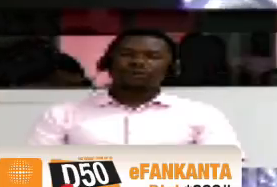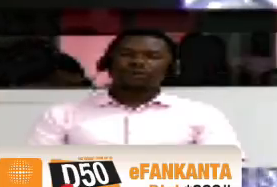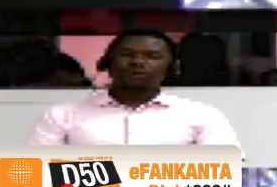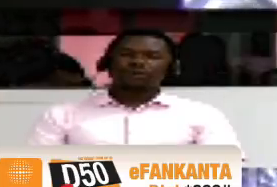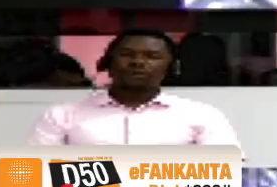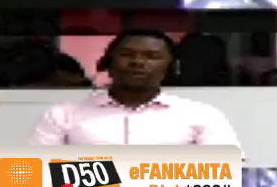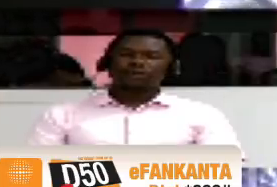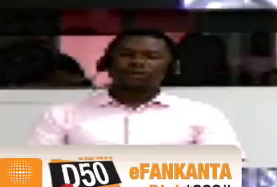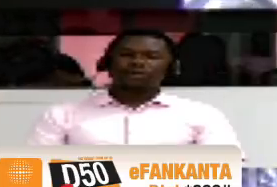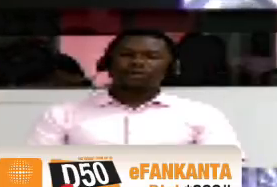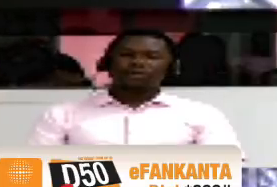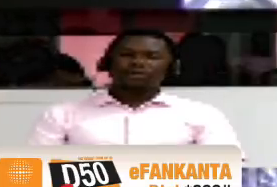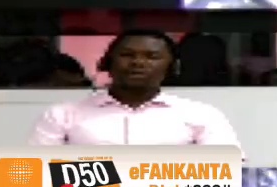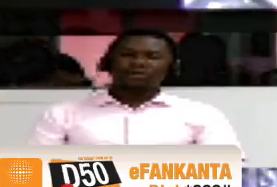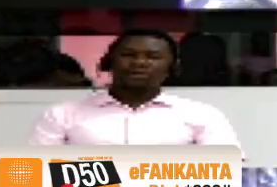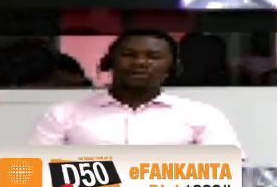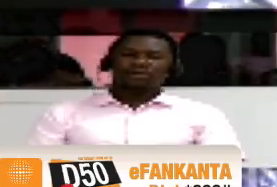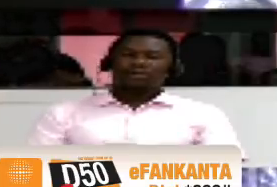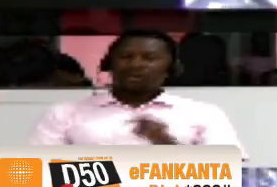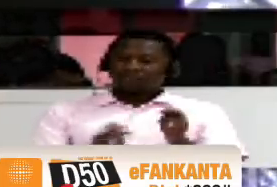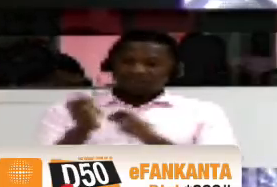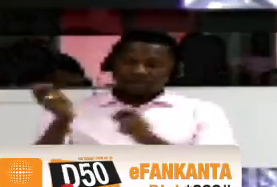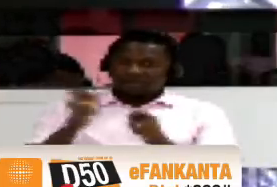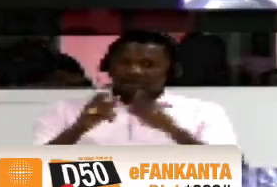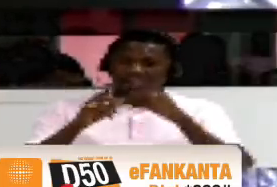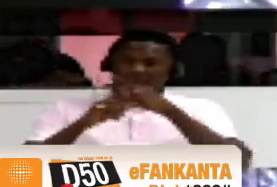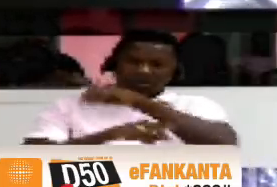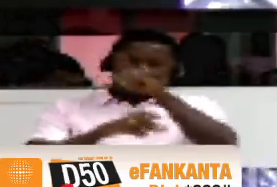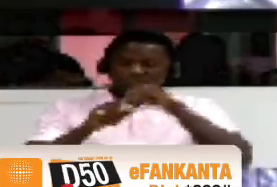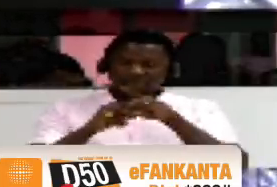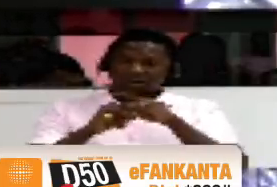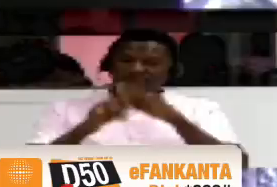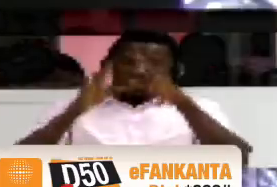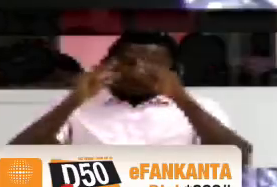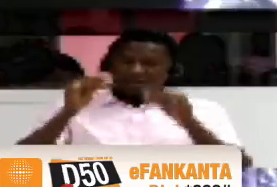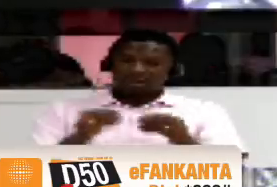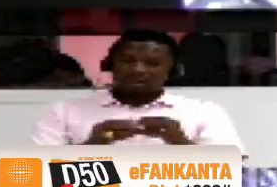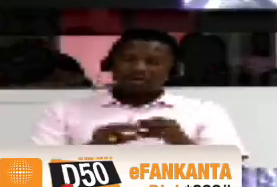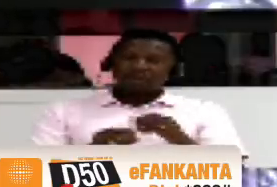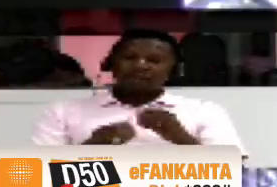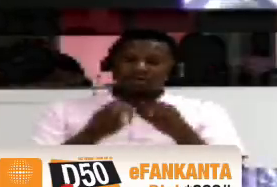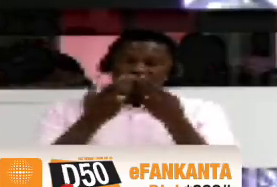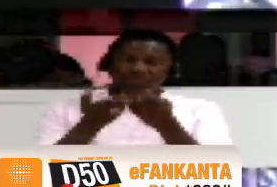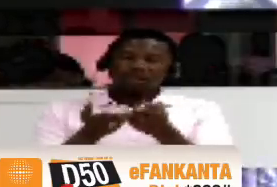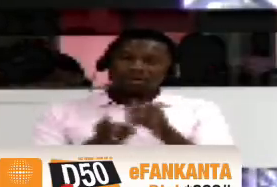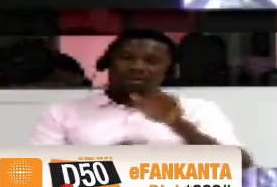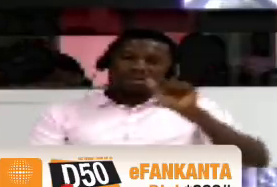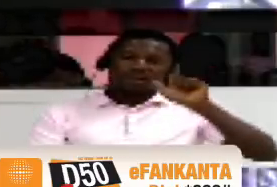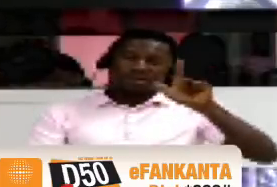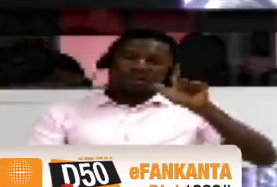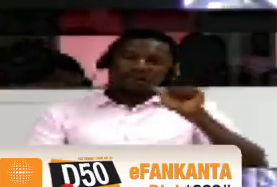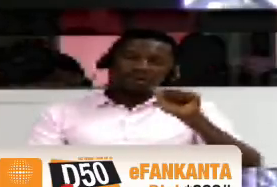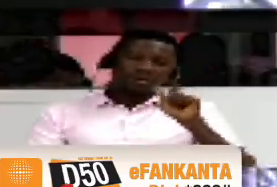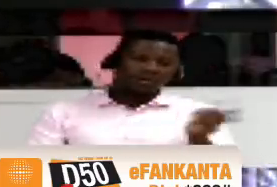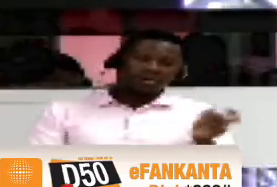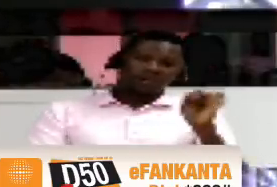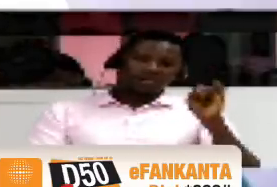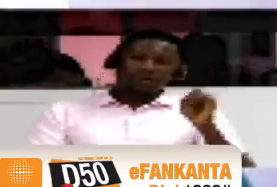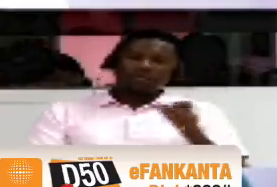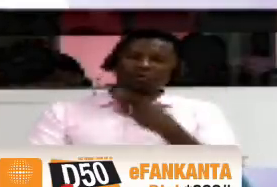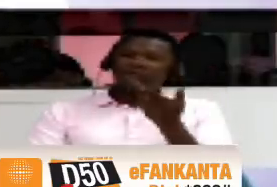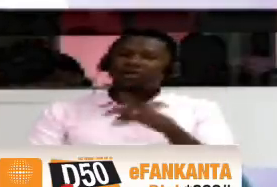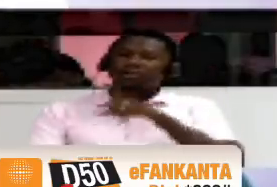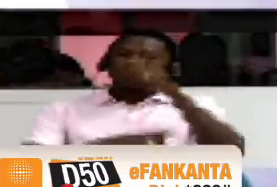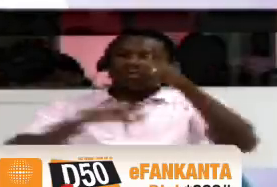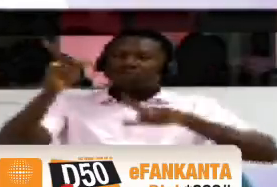The fire station that Alaji referred to, was it, where was it located? Was it also in Brikama or